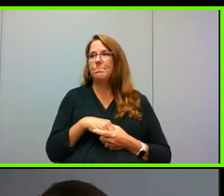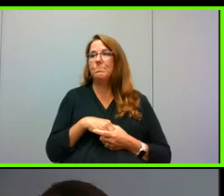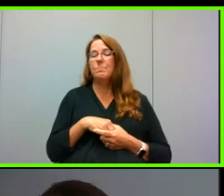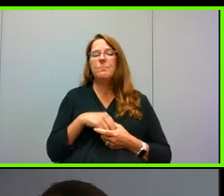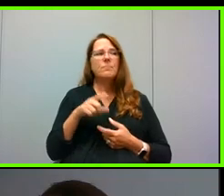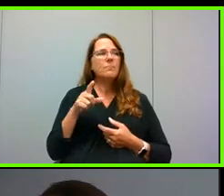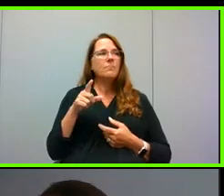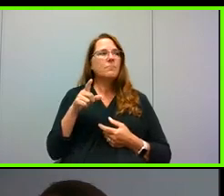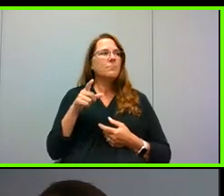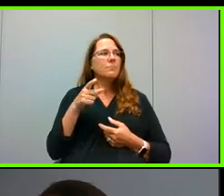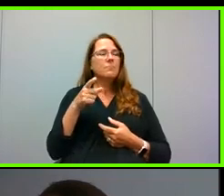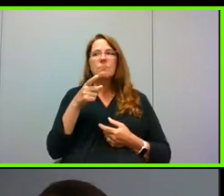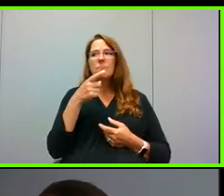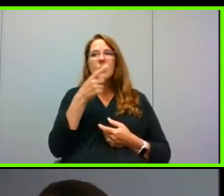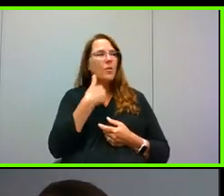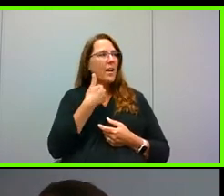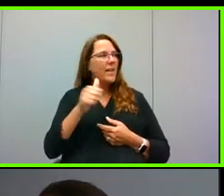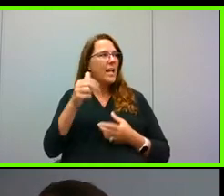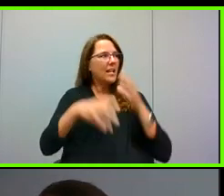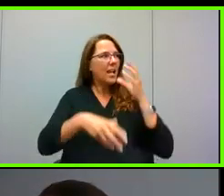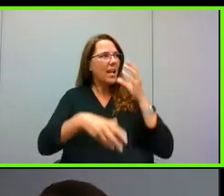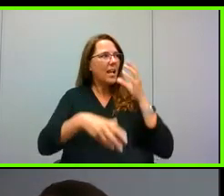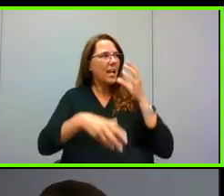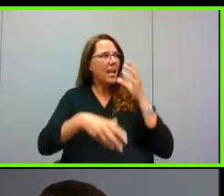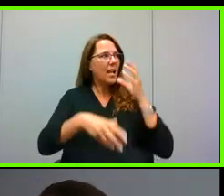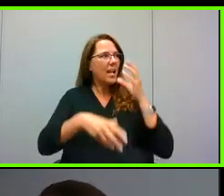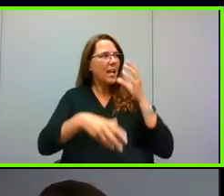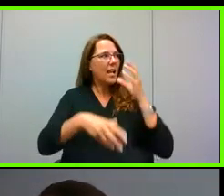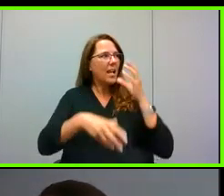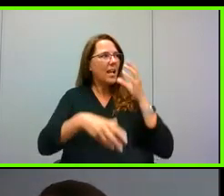Do you have any additional information on when